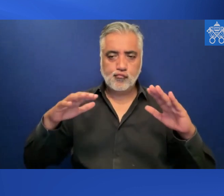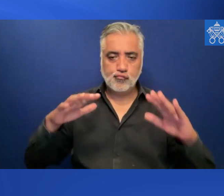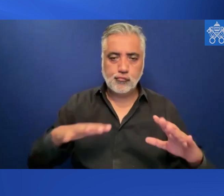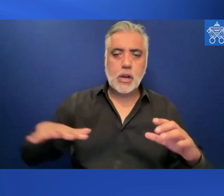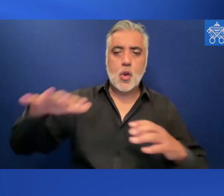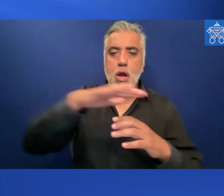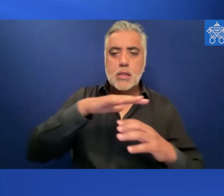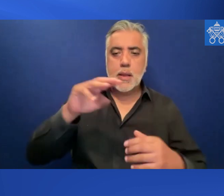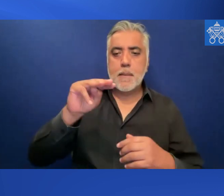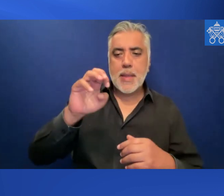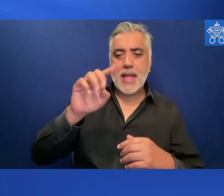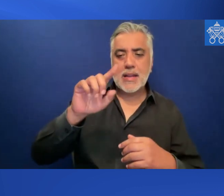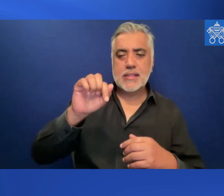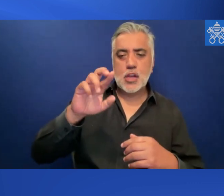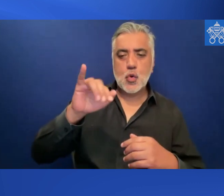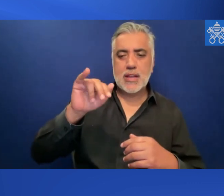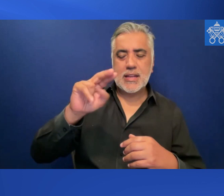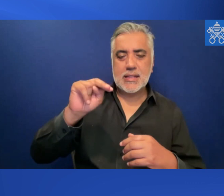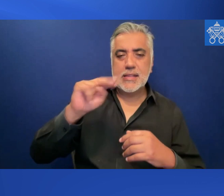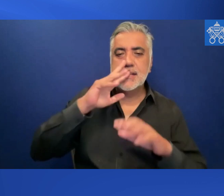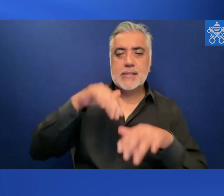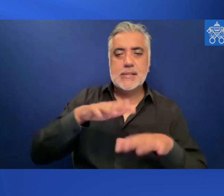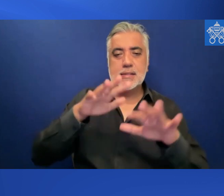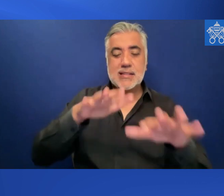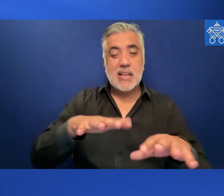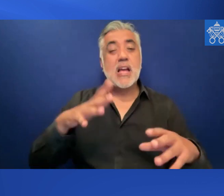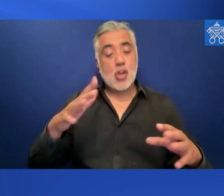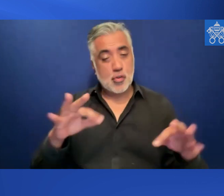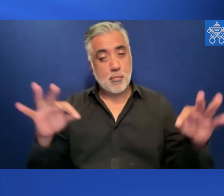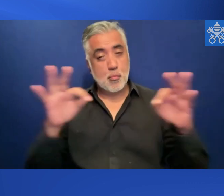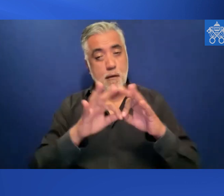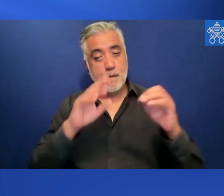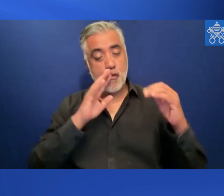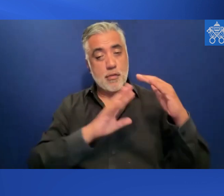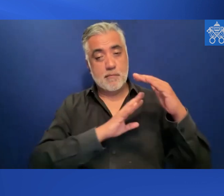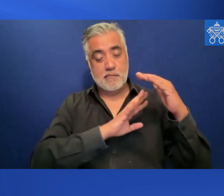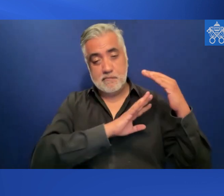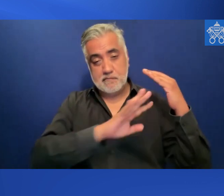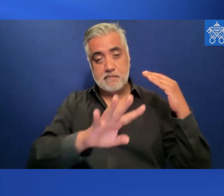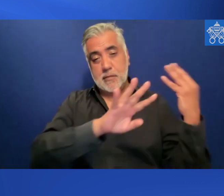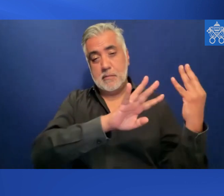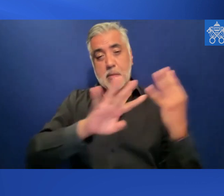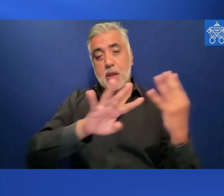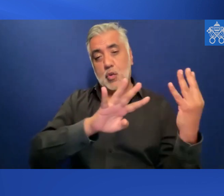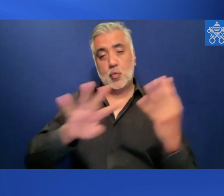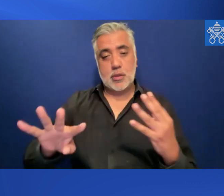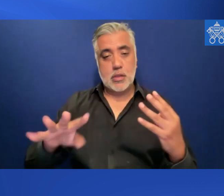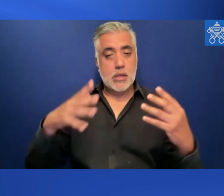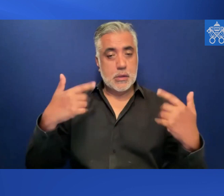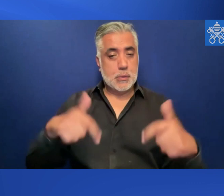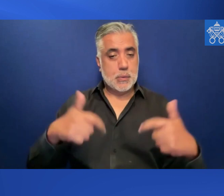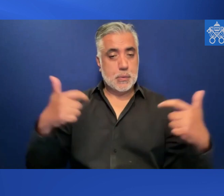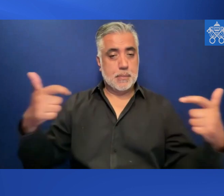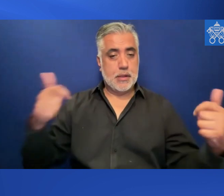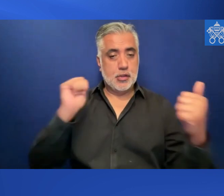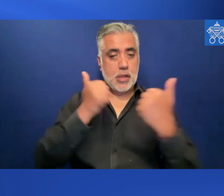our Mediterranean Sea. And this is a special intention for the migrants. And this is a